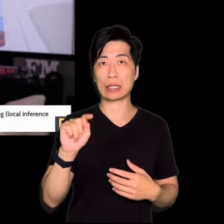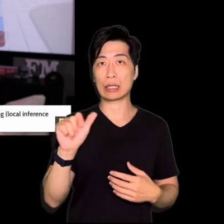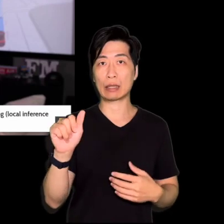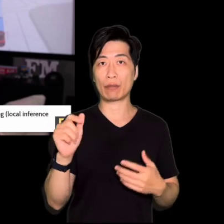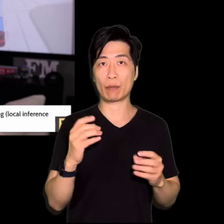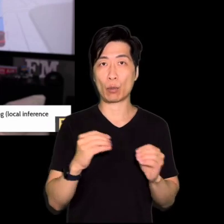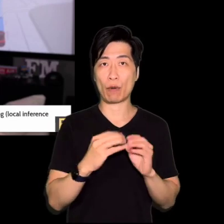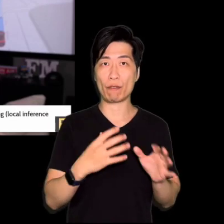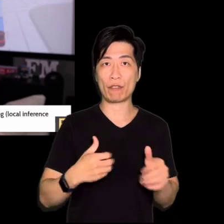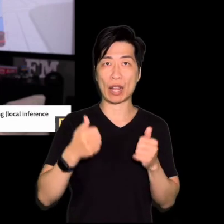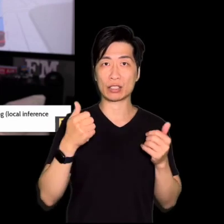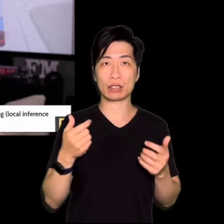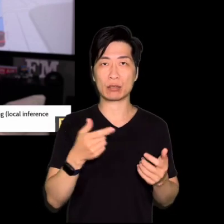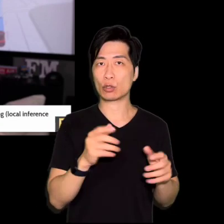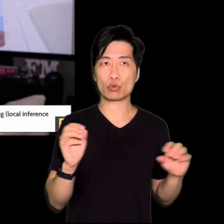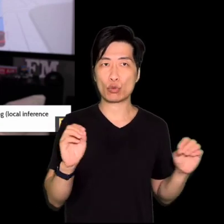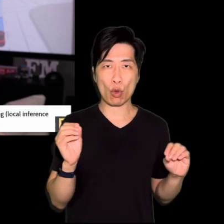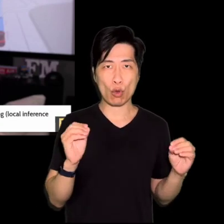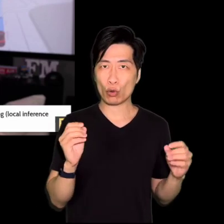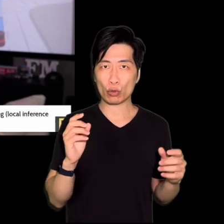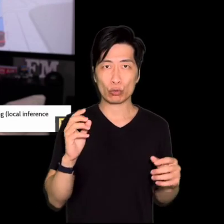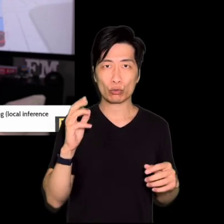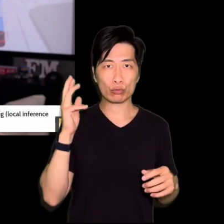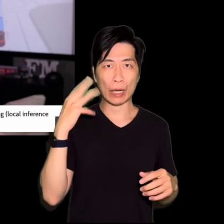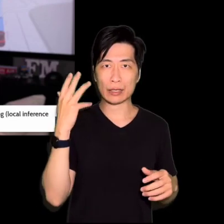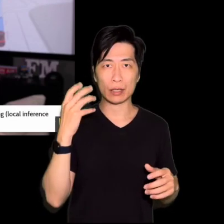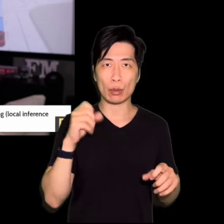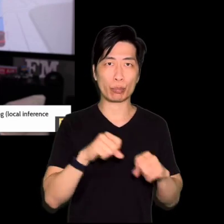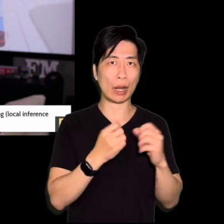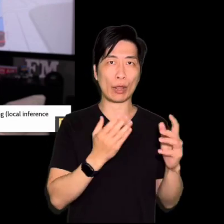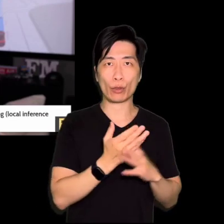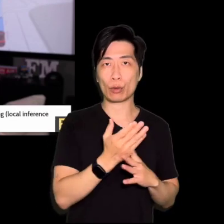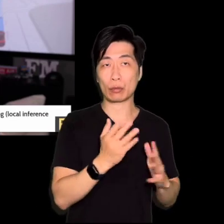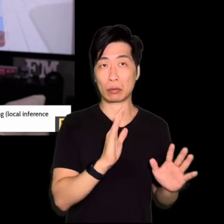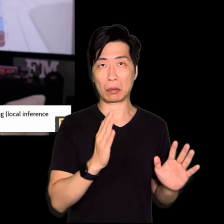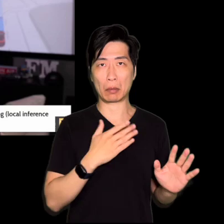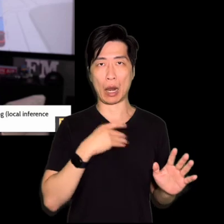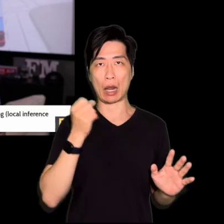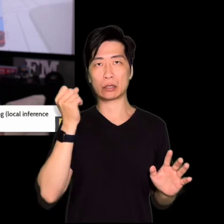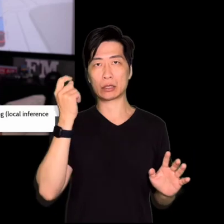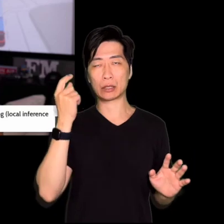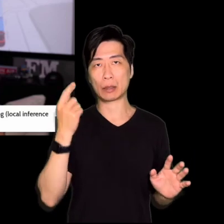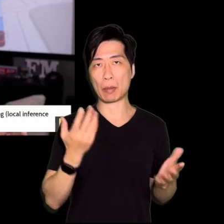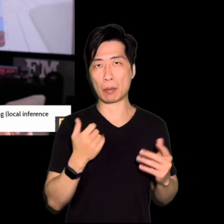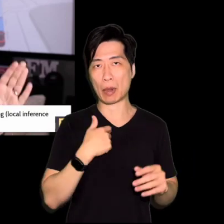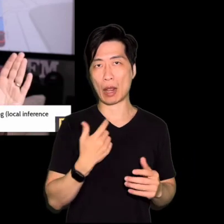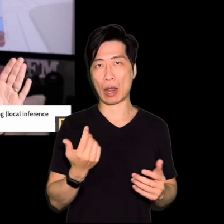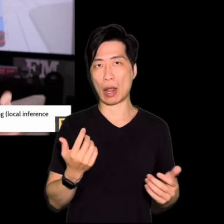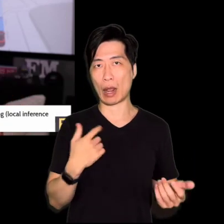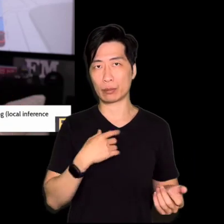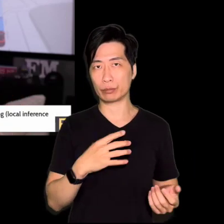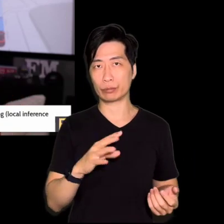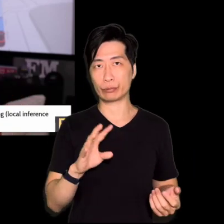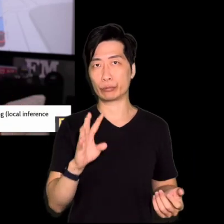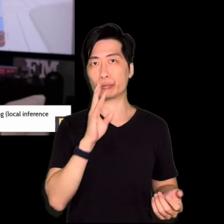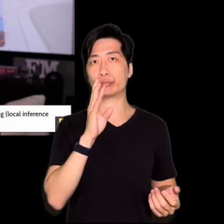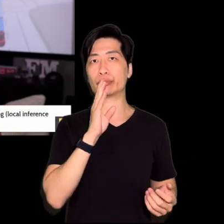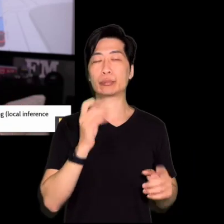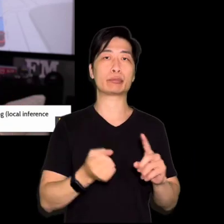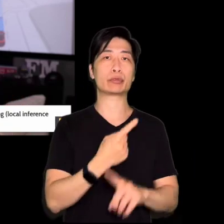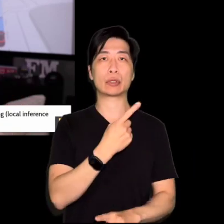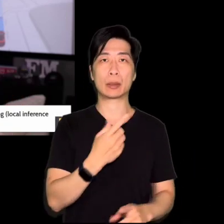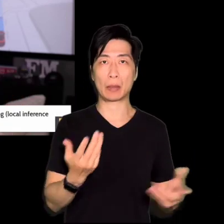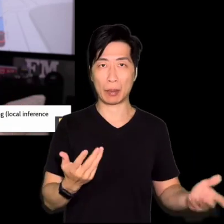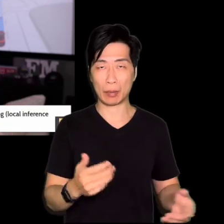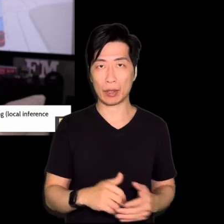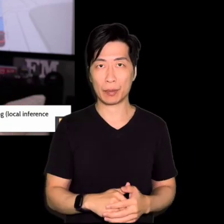the data faster. There's no crazy breakthrough here, from what I understand. I might be speaking completely out of my